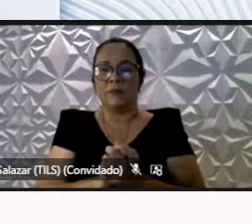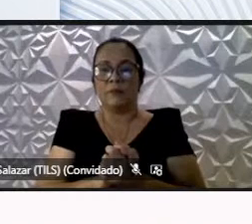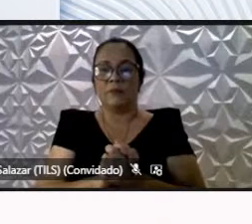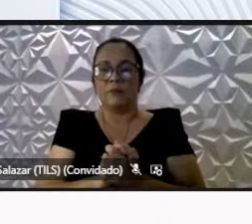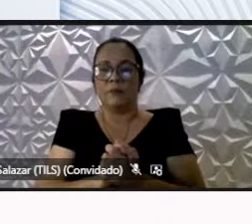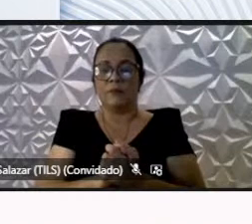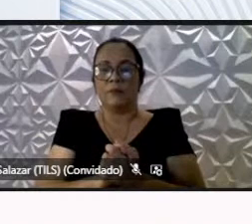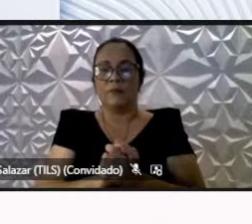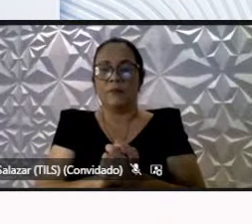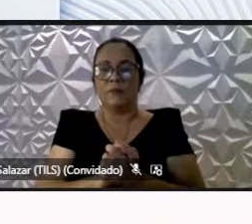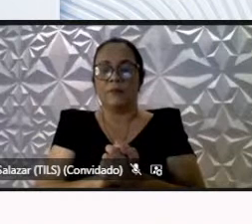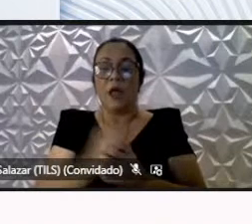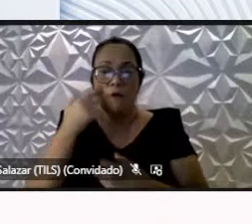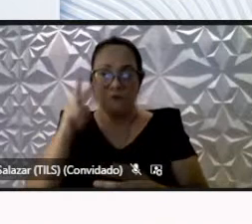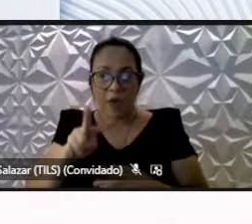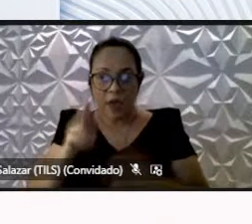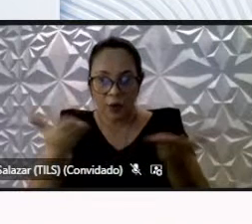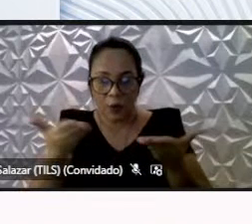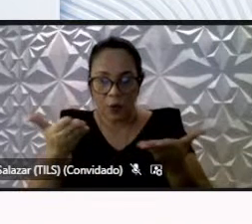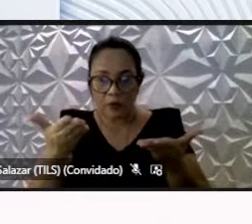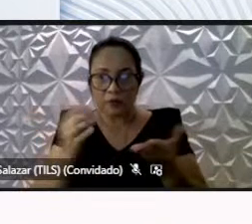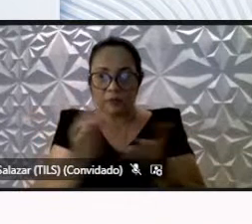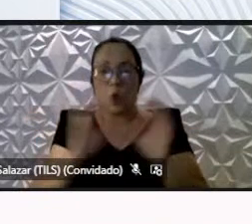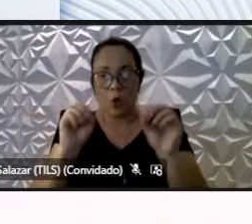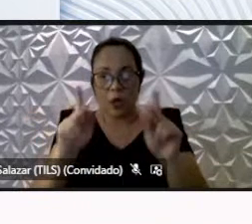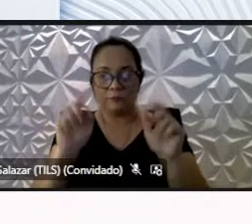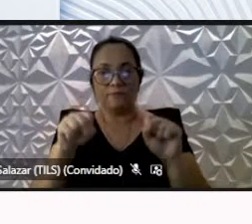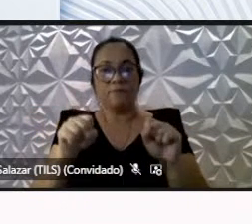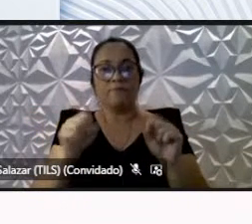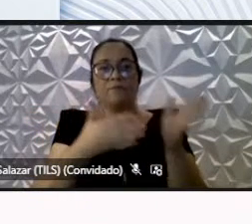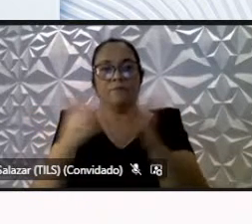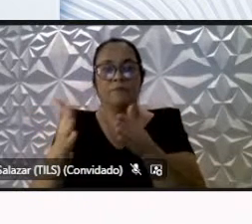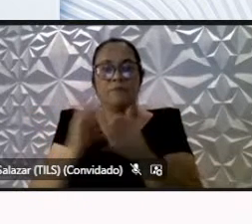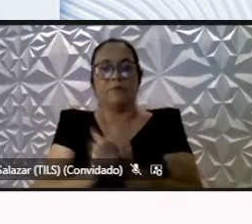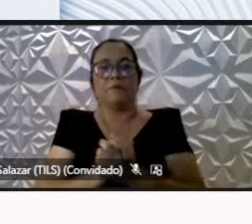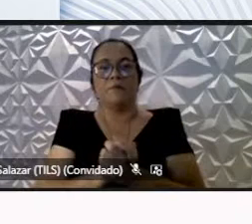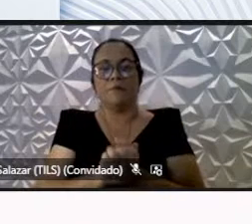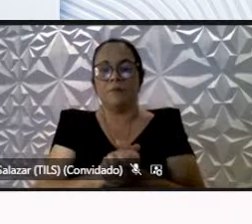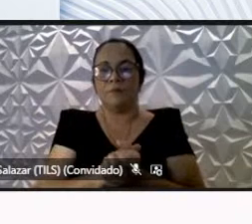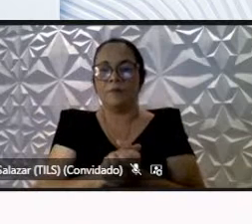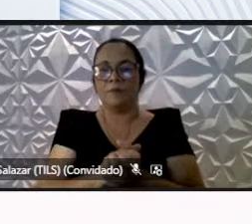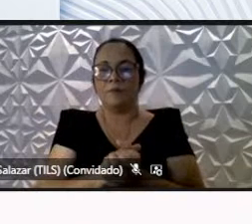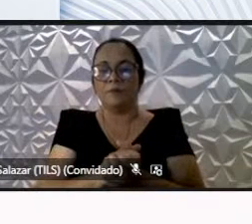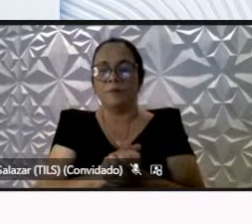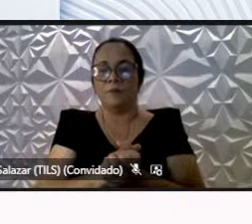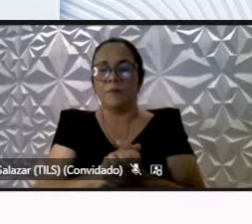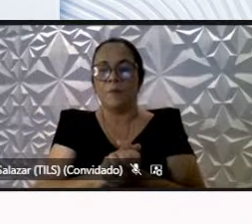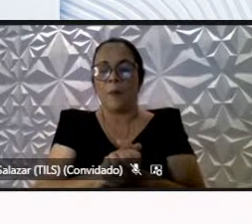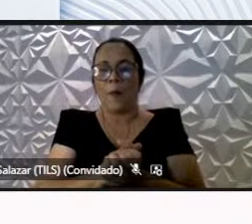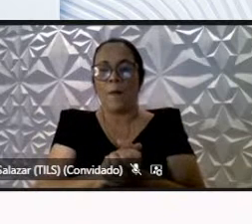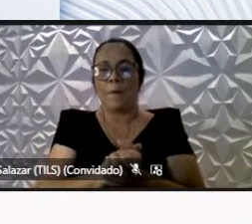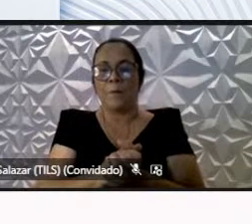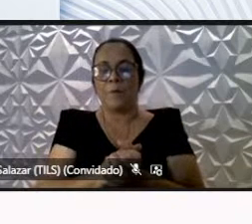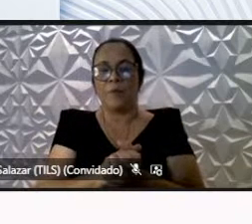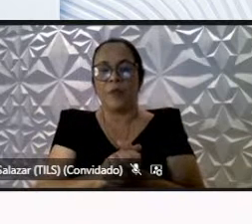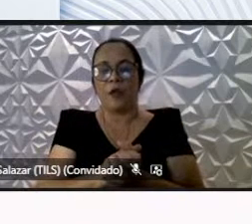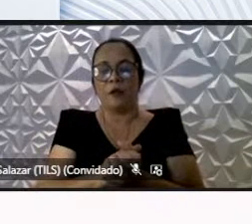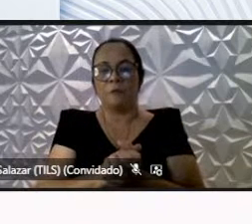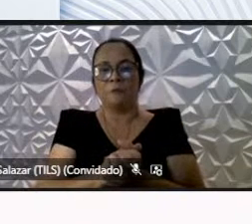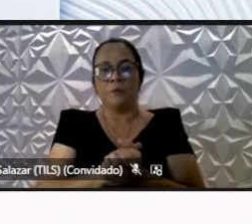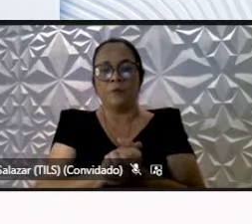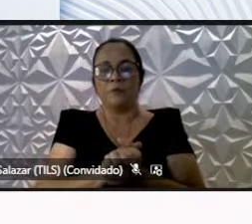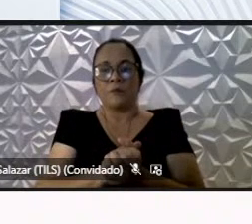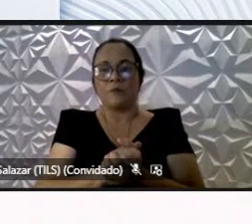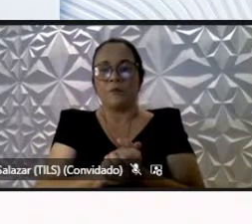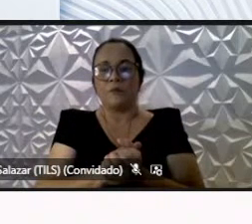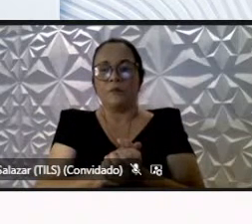you can see? Okay, so shame is common to both the victim and